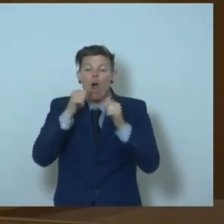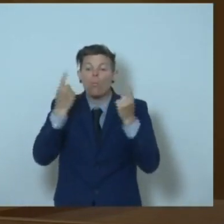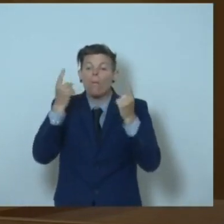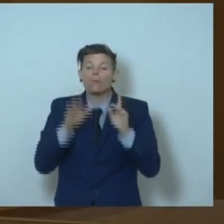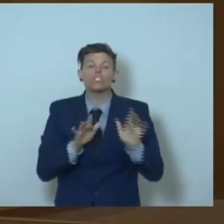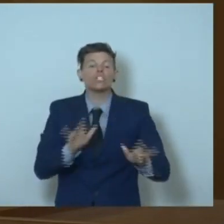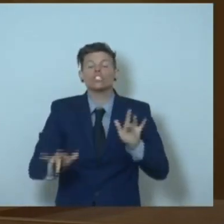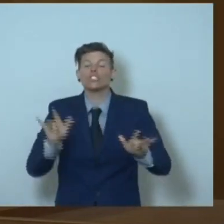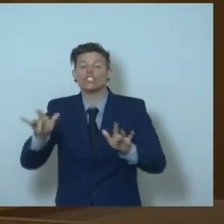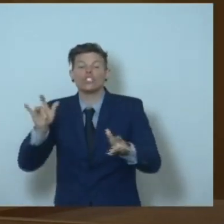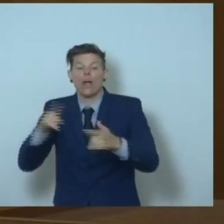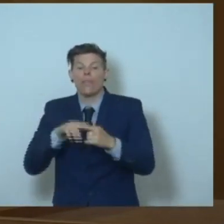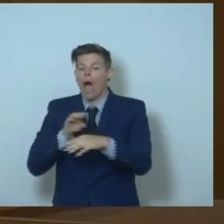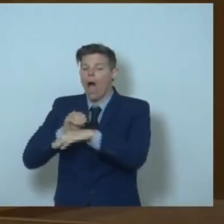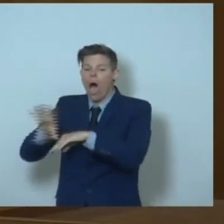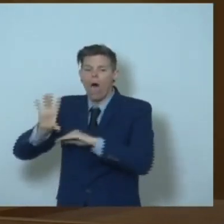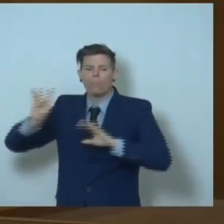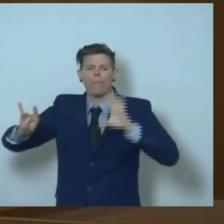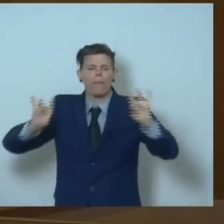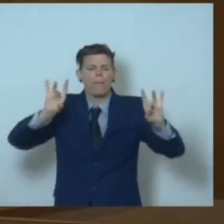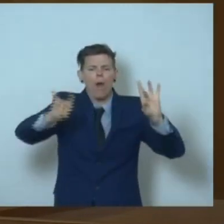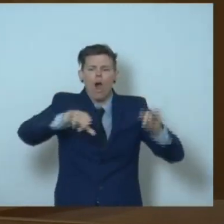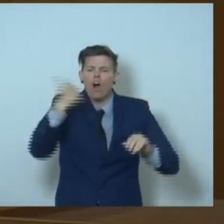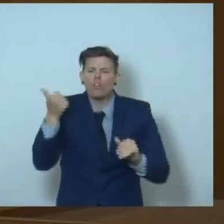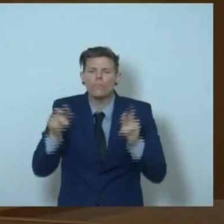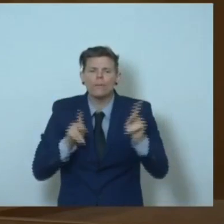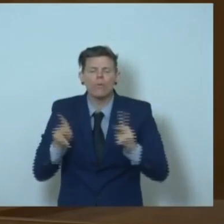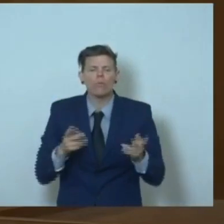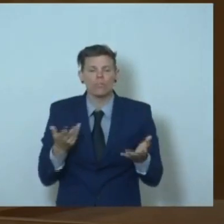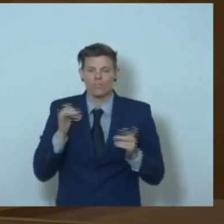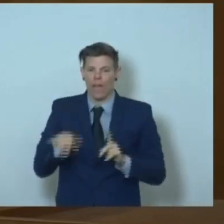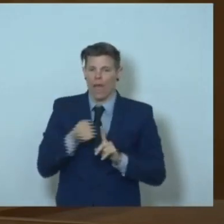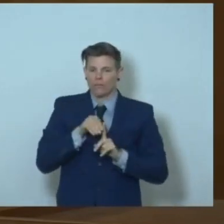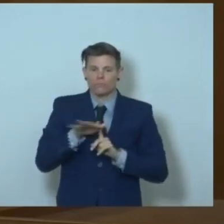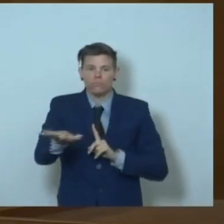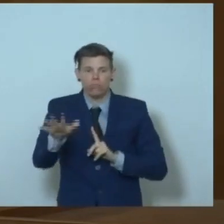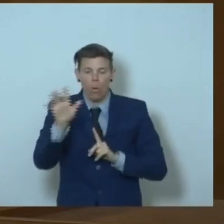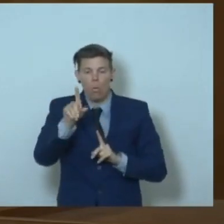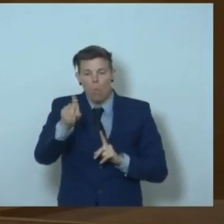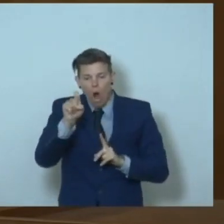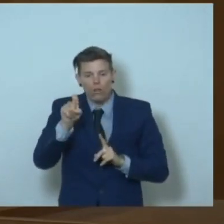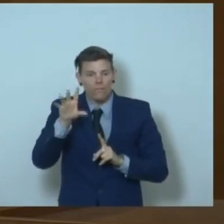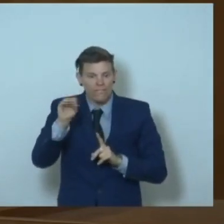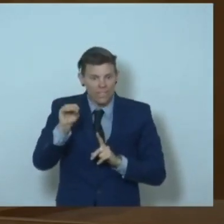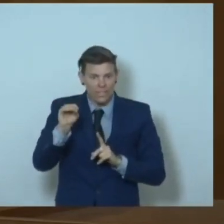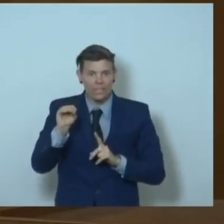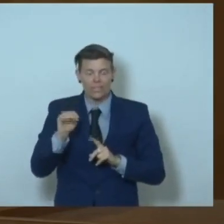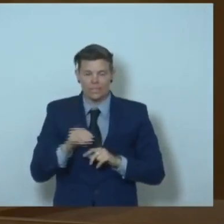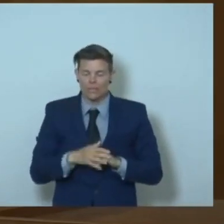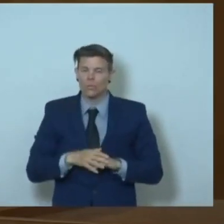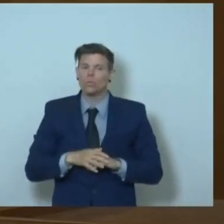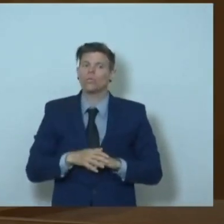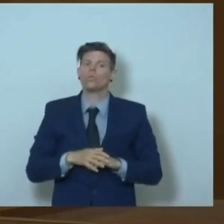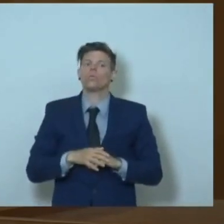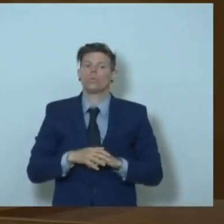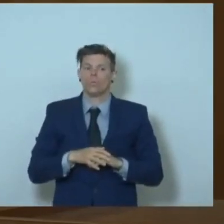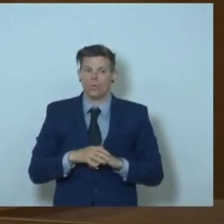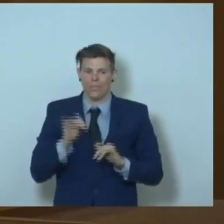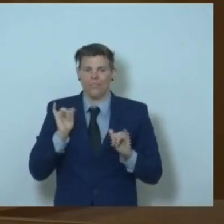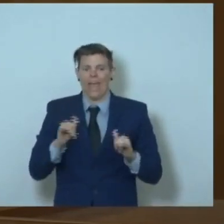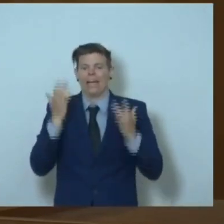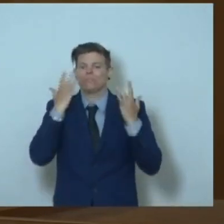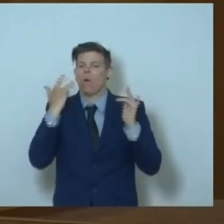So that's what we have to hold in the balance against at least my own enthusiasm for going to an